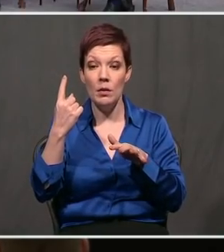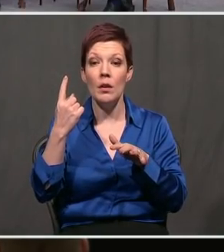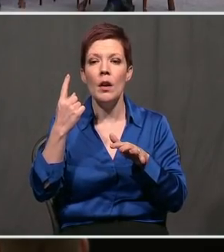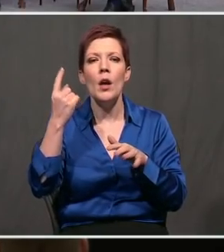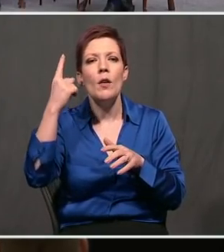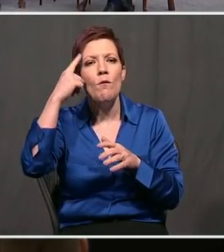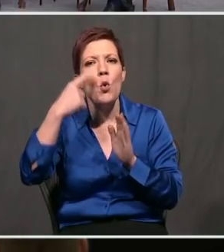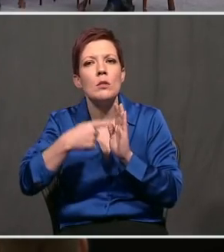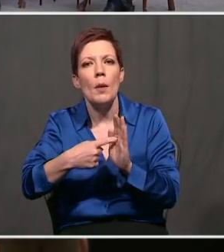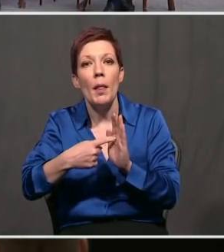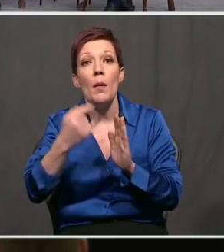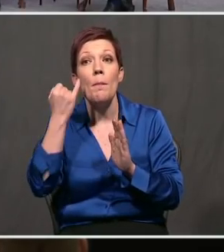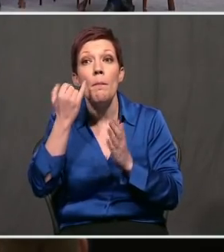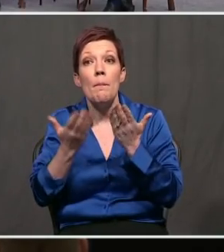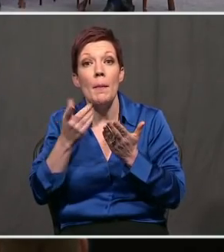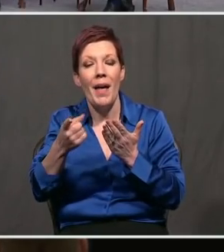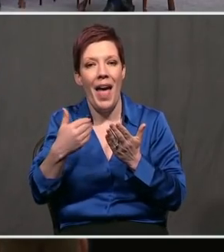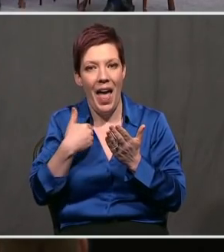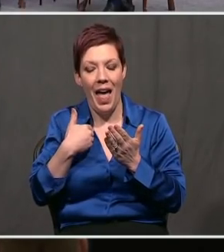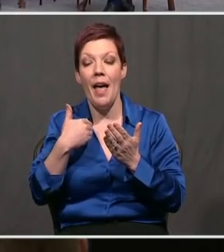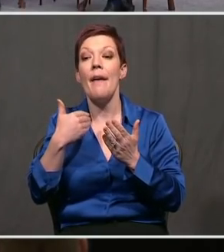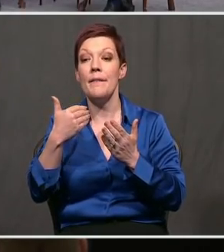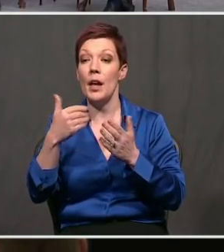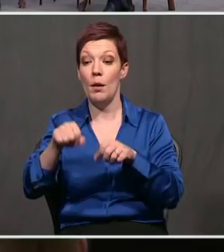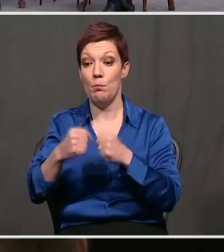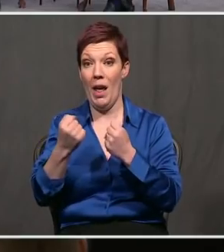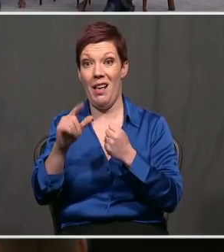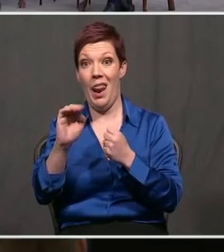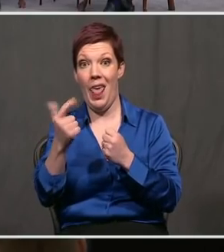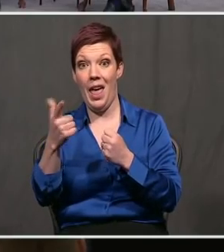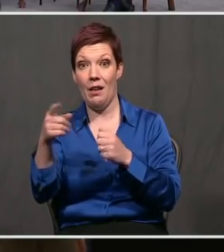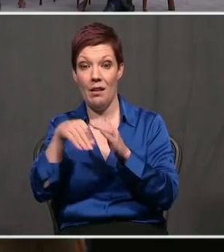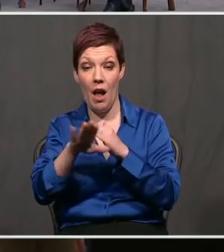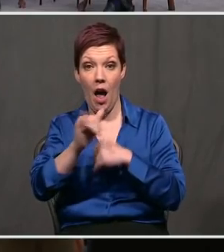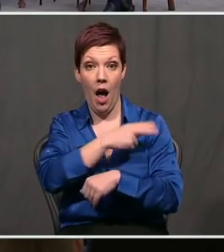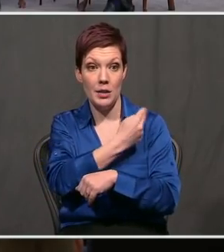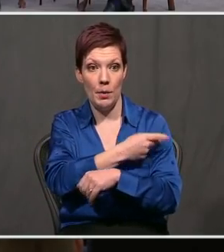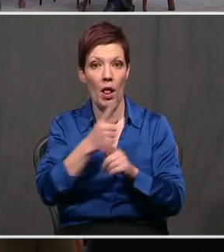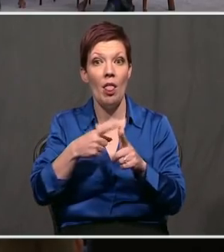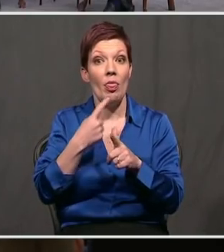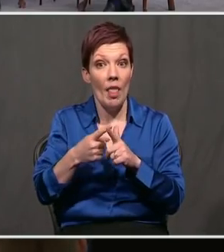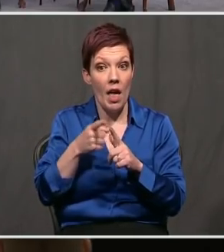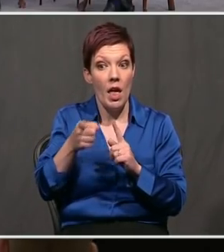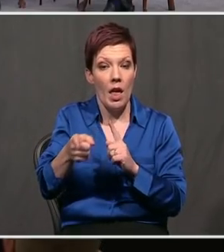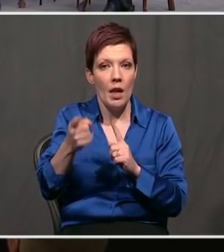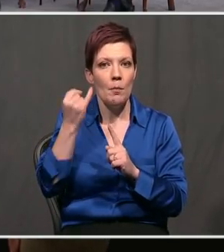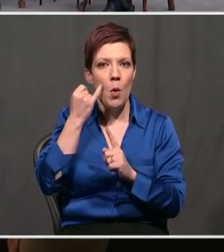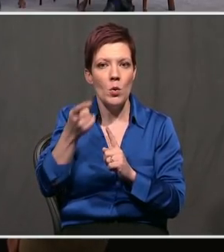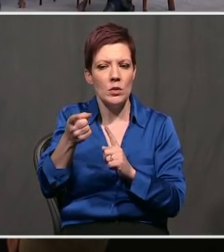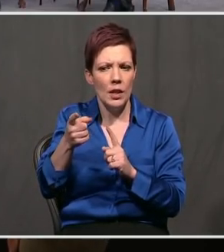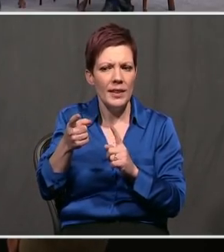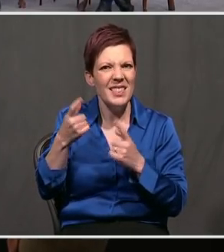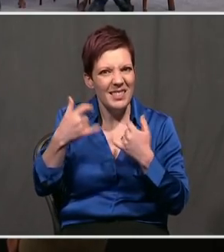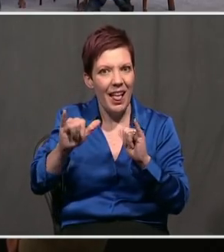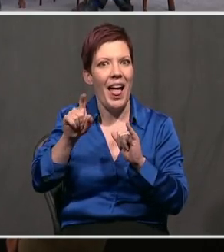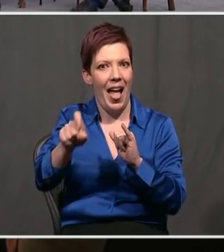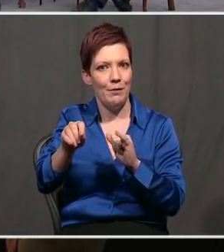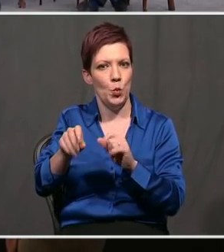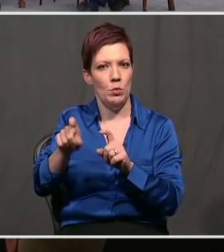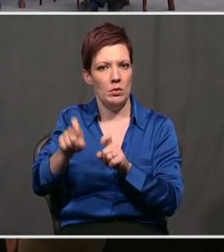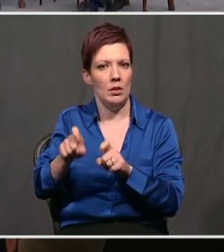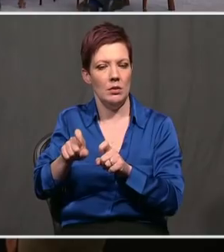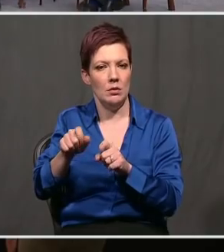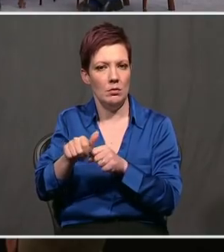may be asymptomatic, but you still got to do the procedures. And then an exposure could take out a half a dozen nurses at one